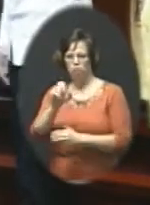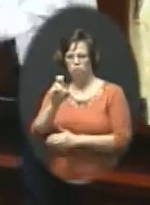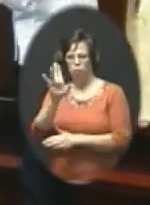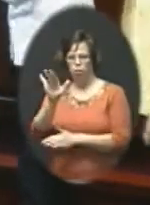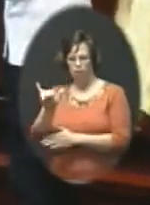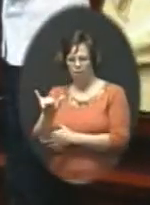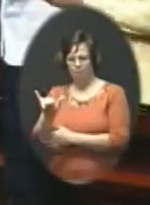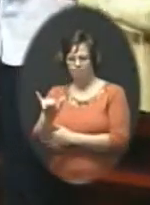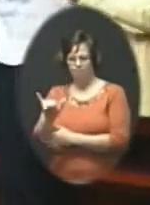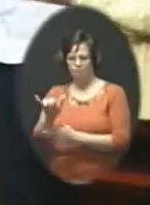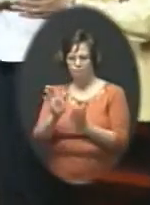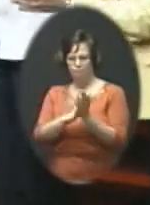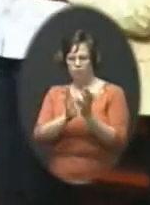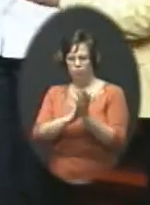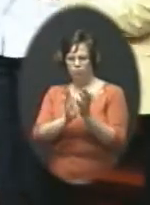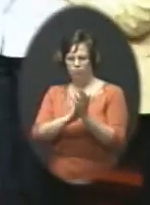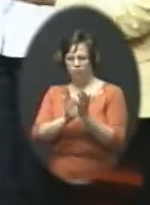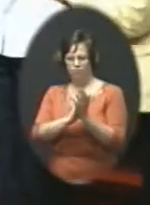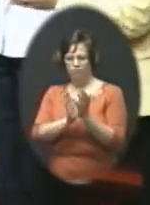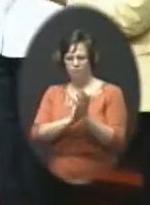Bravo.